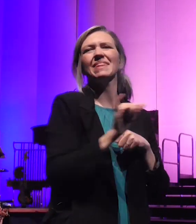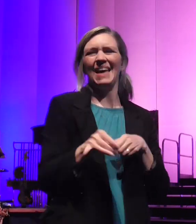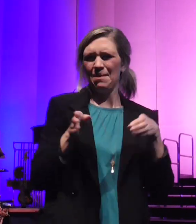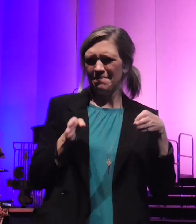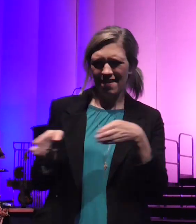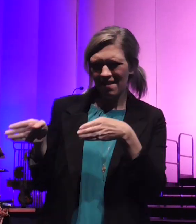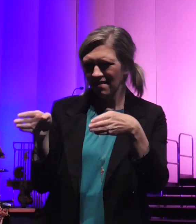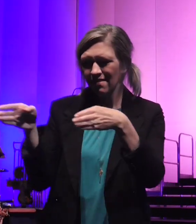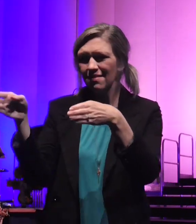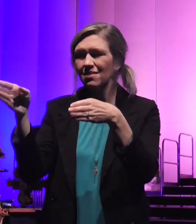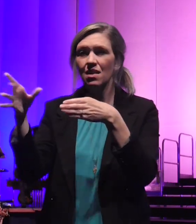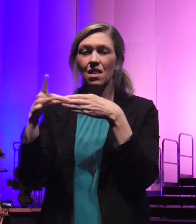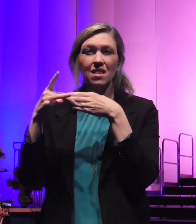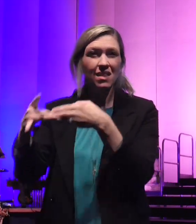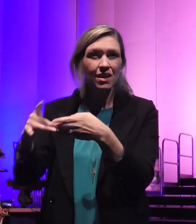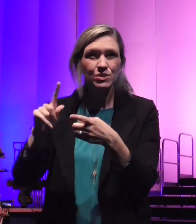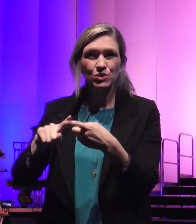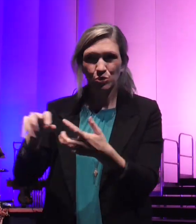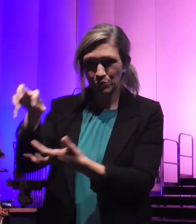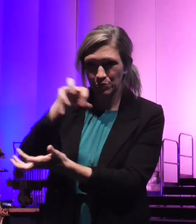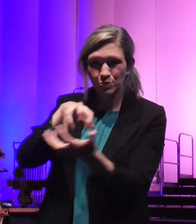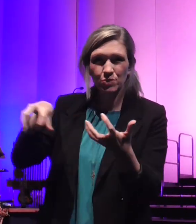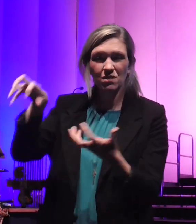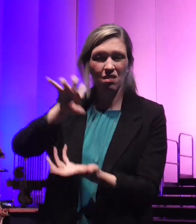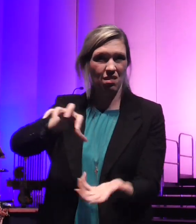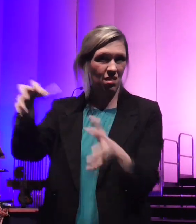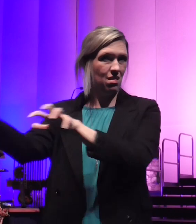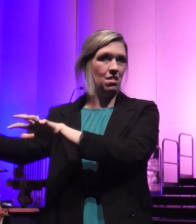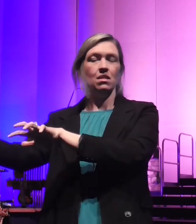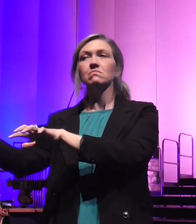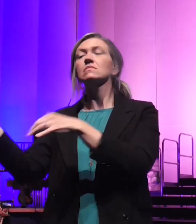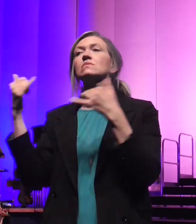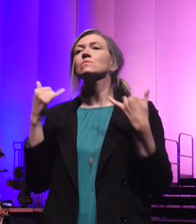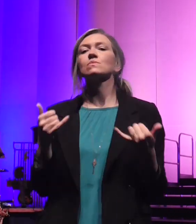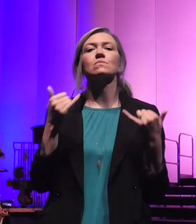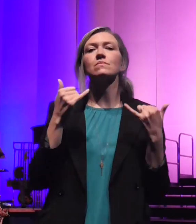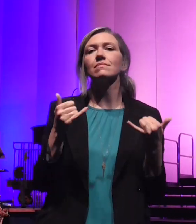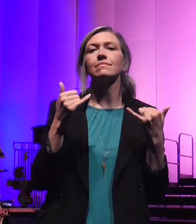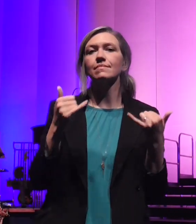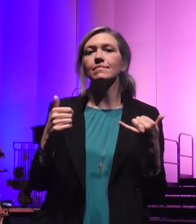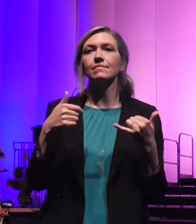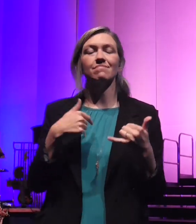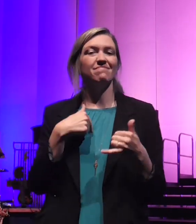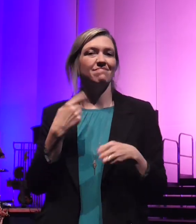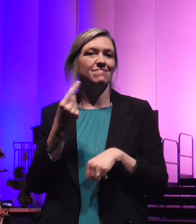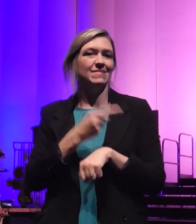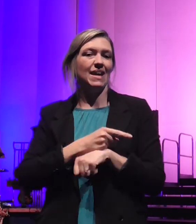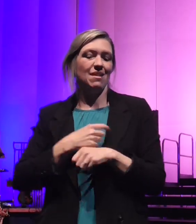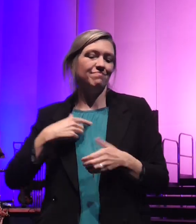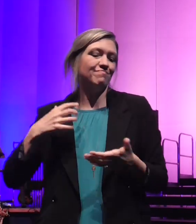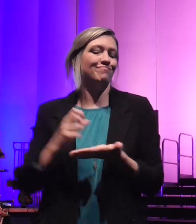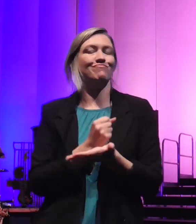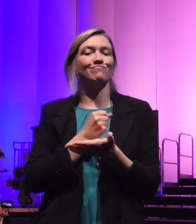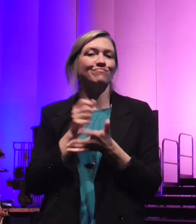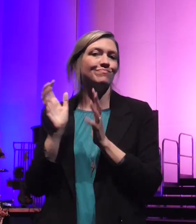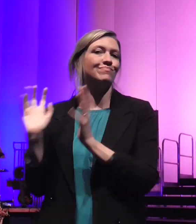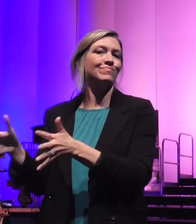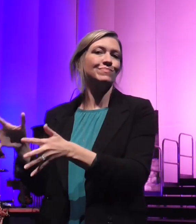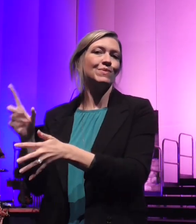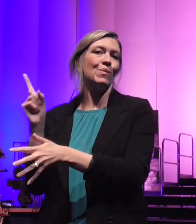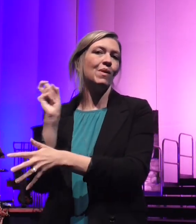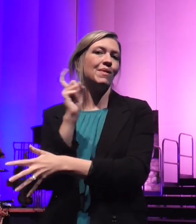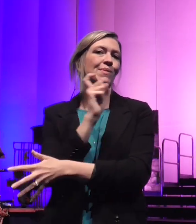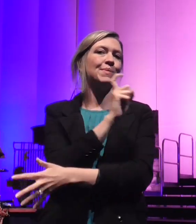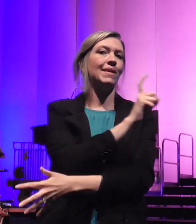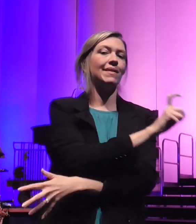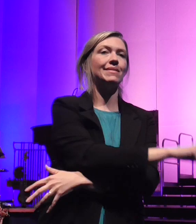the path that led me to confusion. Today is the day I walk